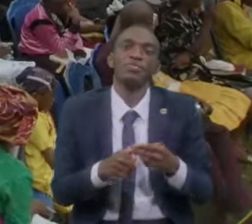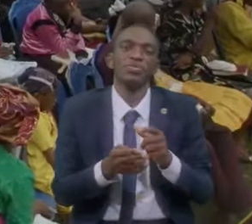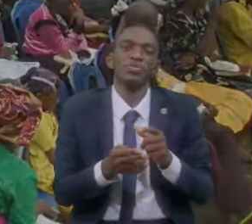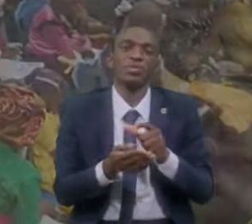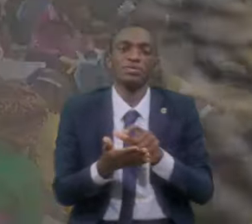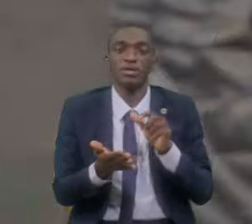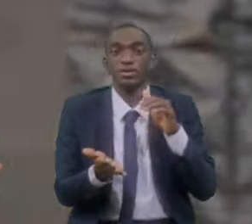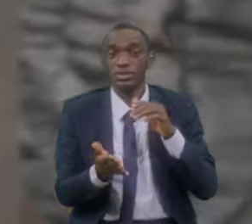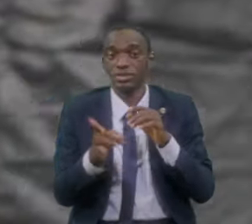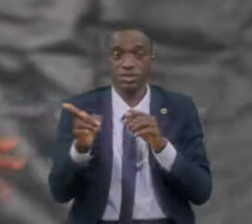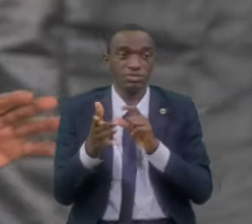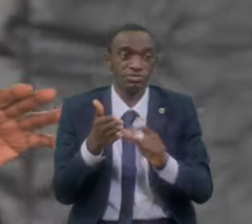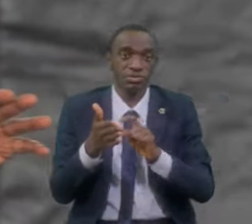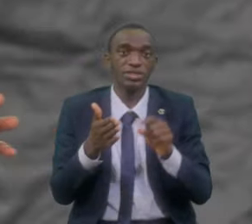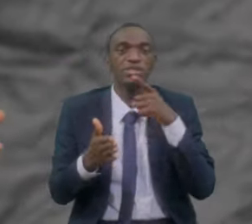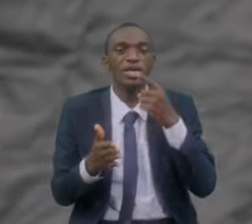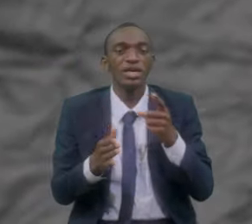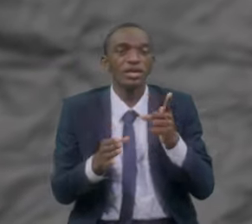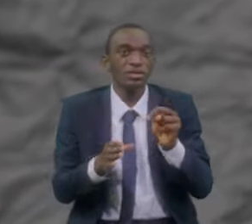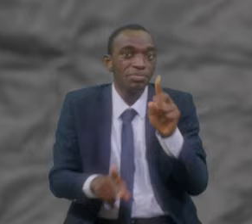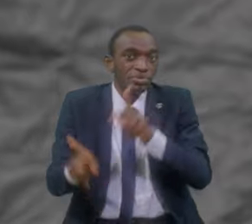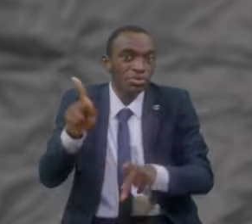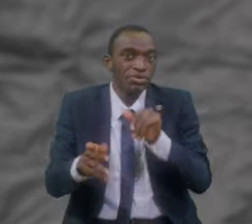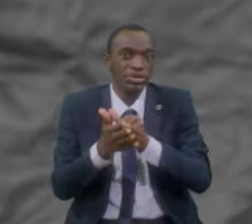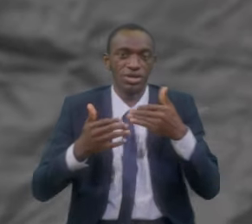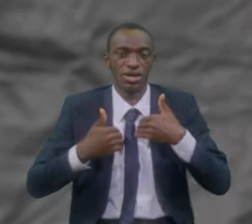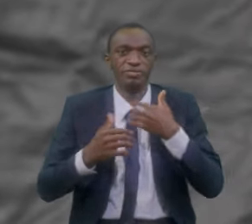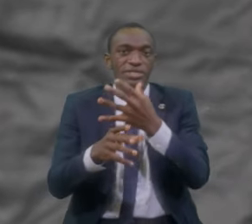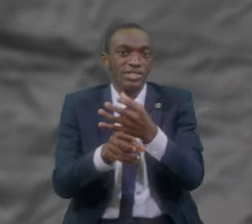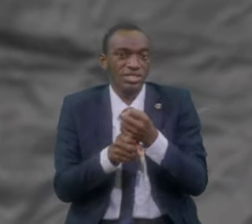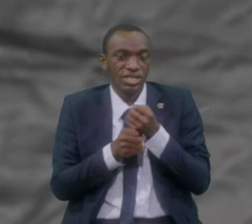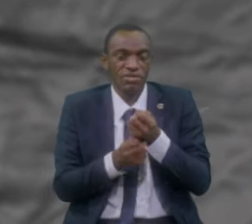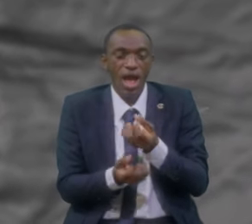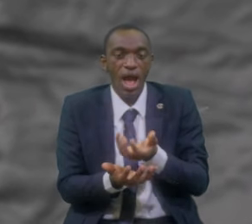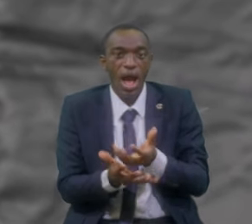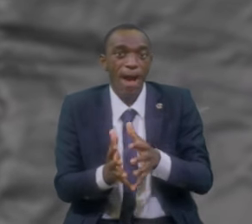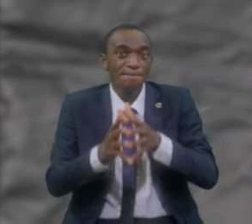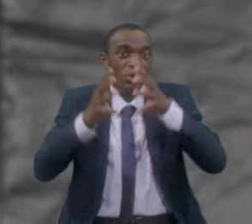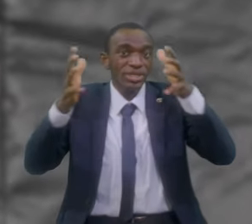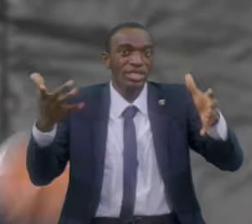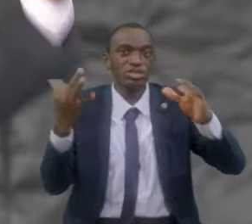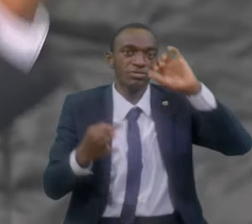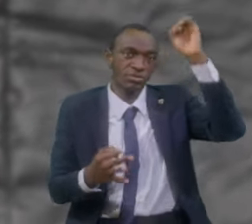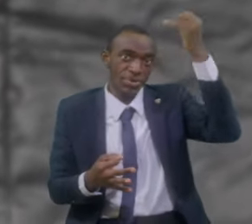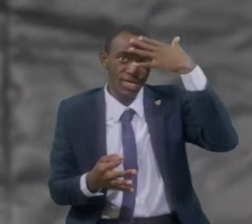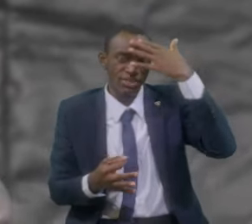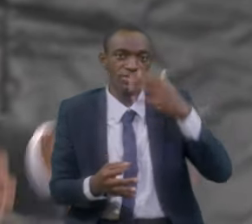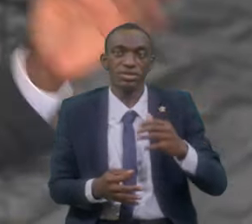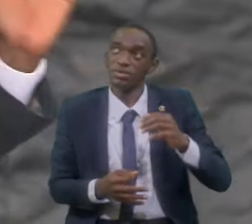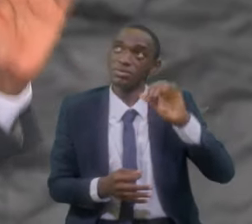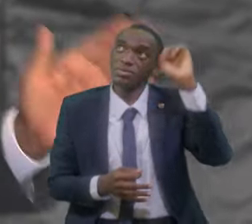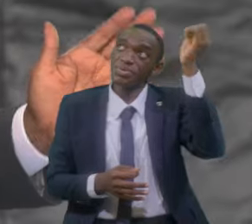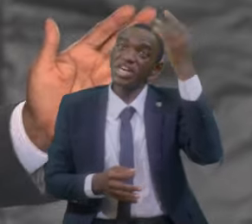have received abundance of grace, grace for salvation. Abundance of